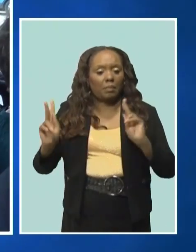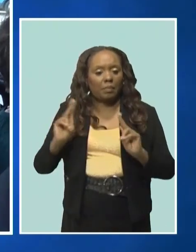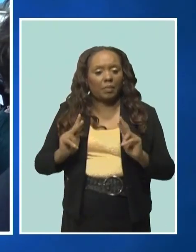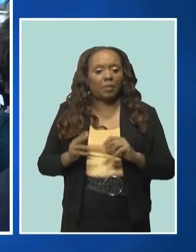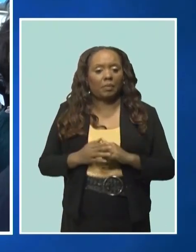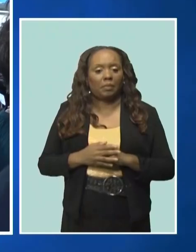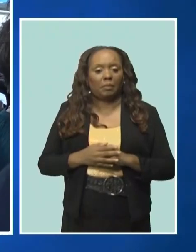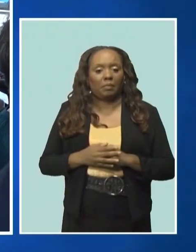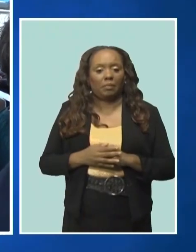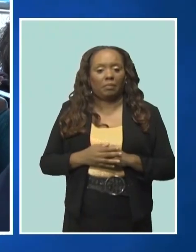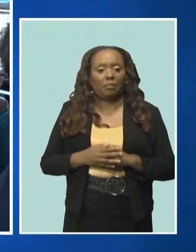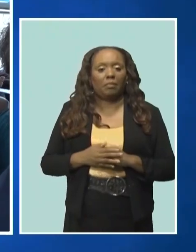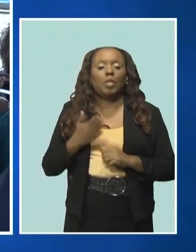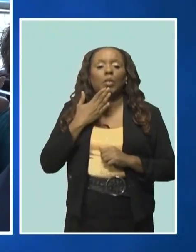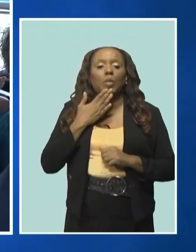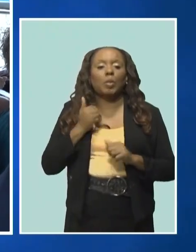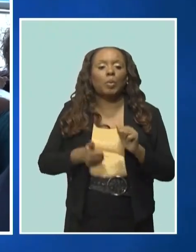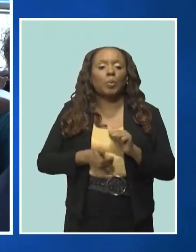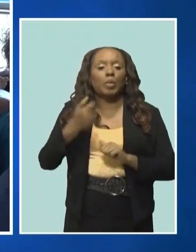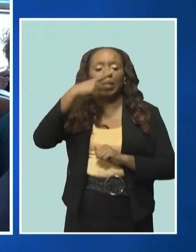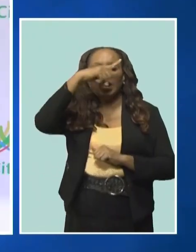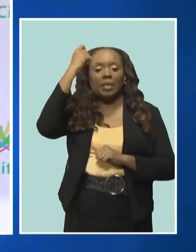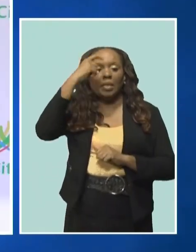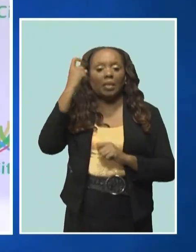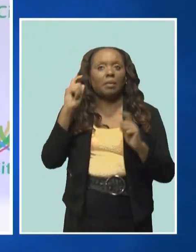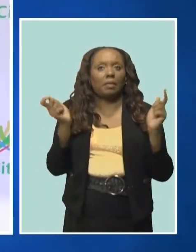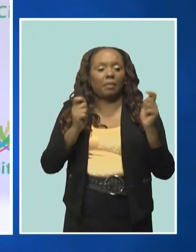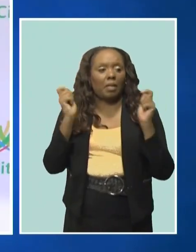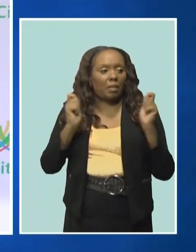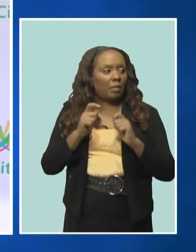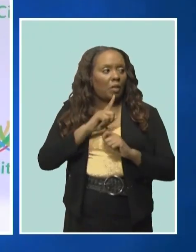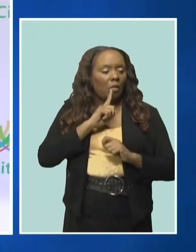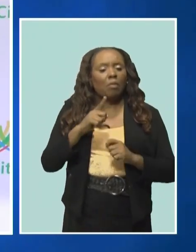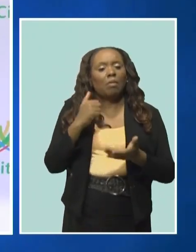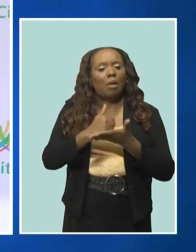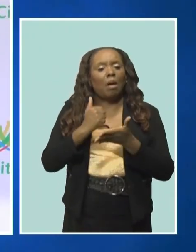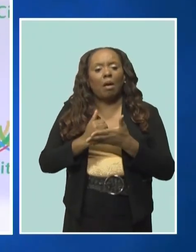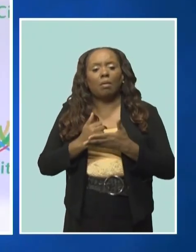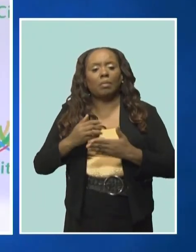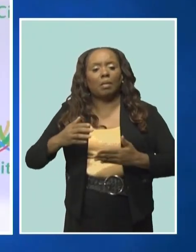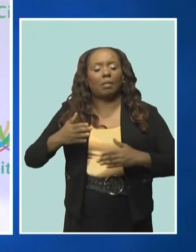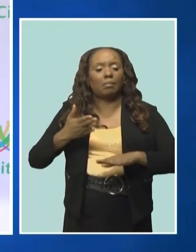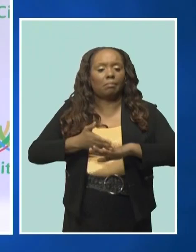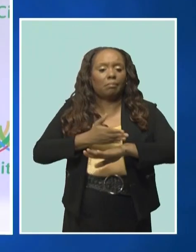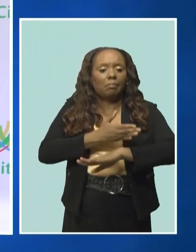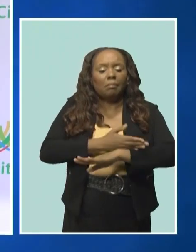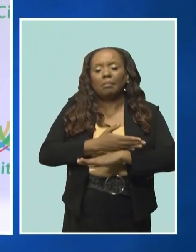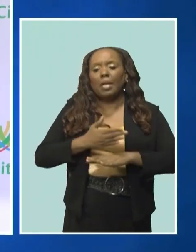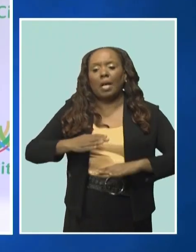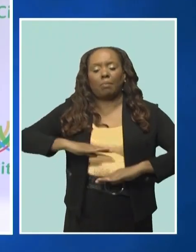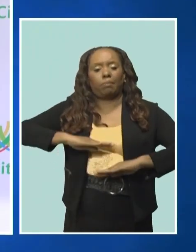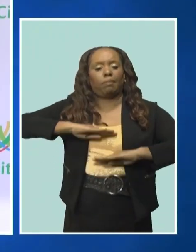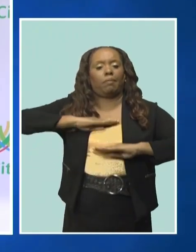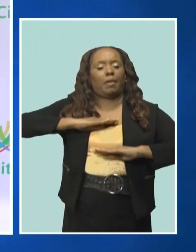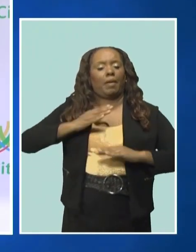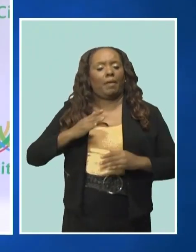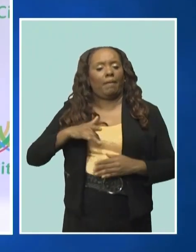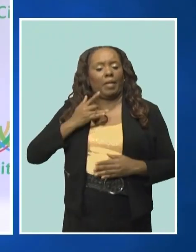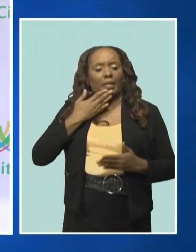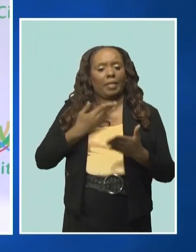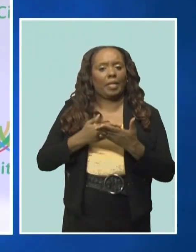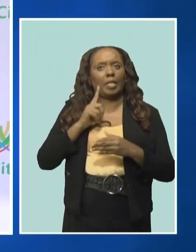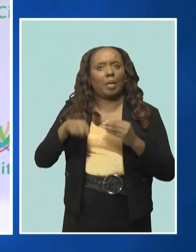the Sweetest Summer Festival, plays a pivotal role in nation building, bringing people from all sectors of society